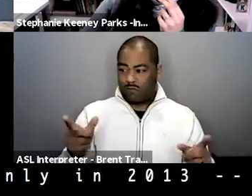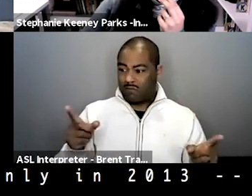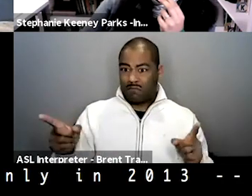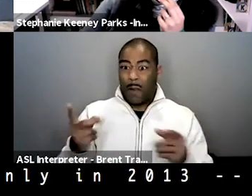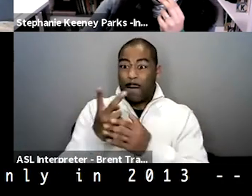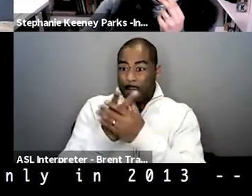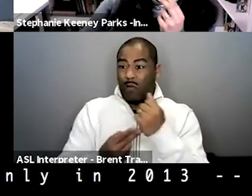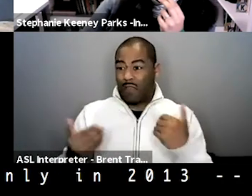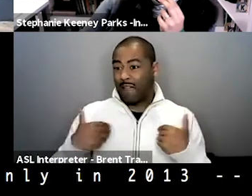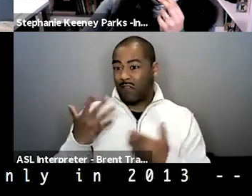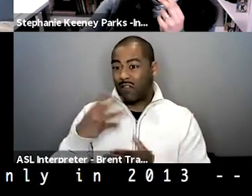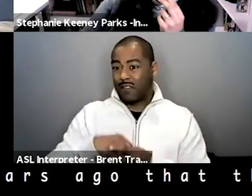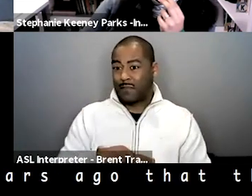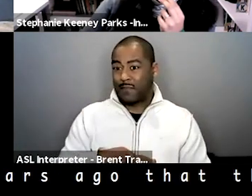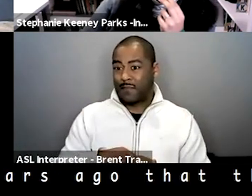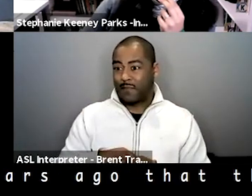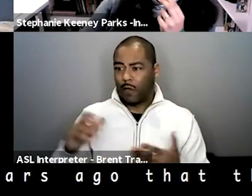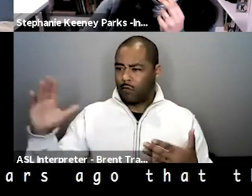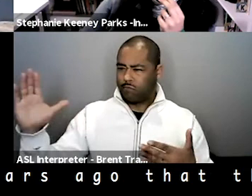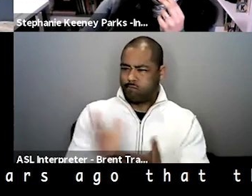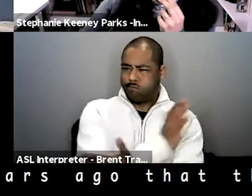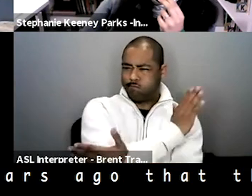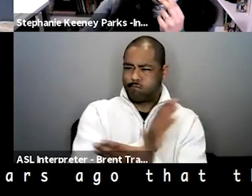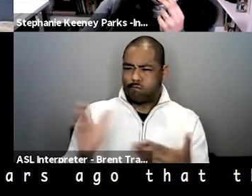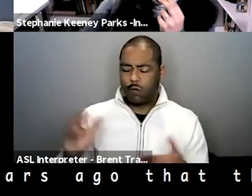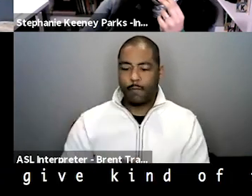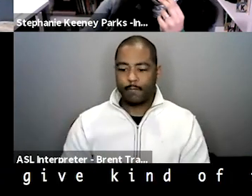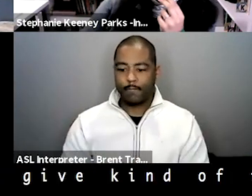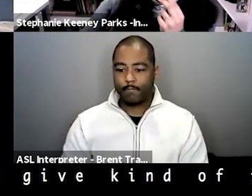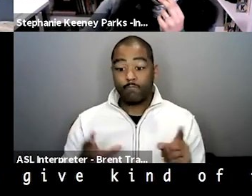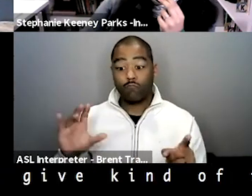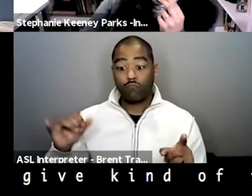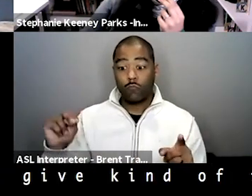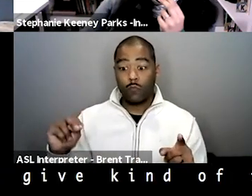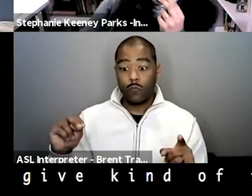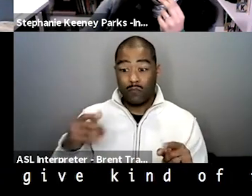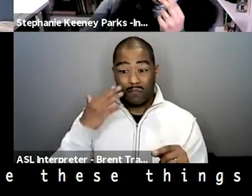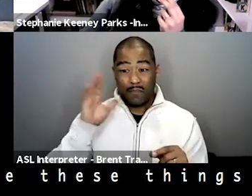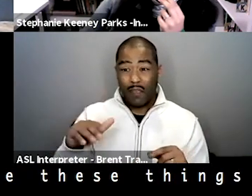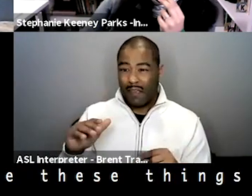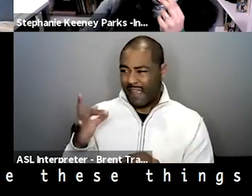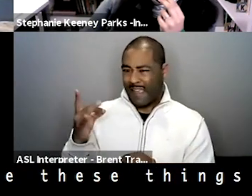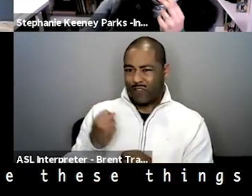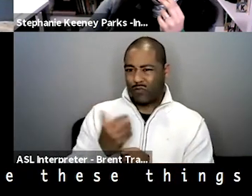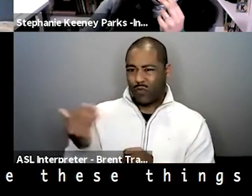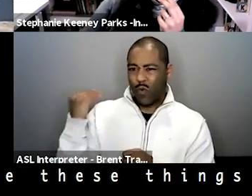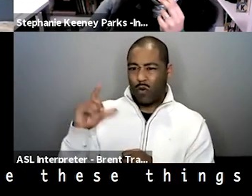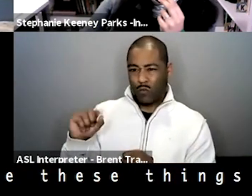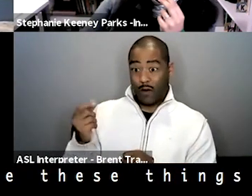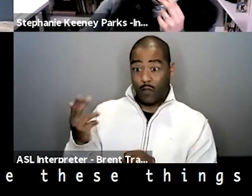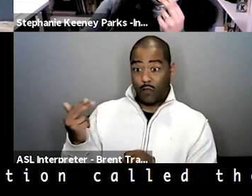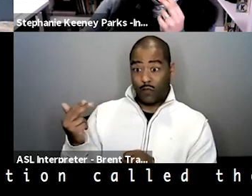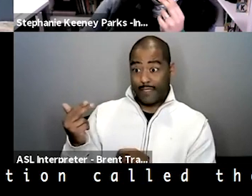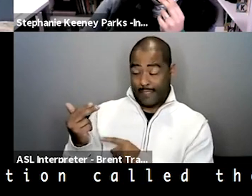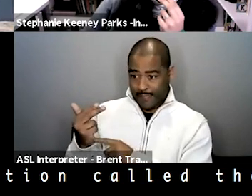It was only in 2013. It was only 8 years ago that the, you know, we give the, kind of the power to